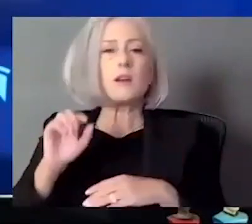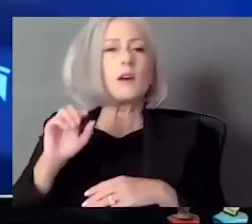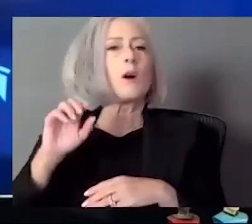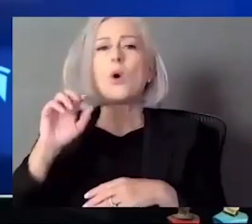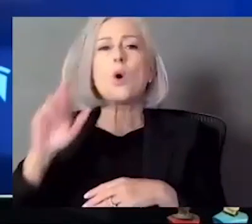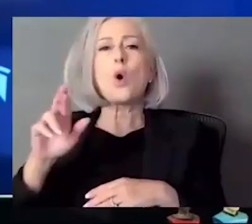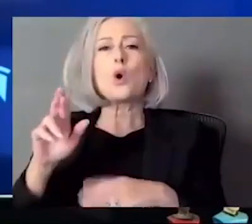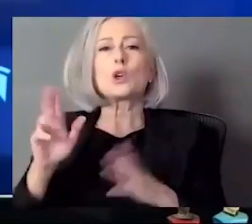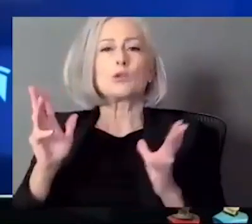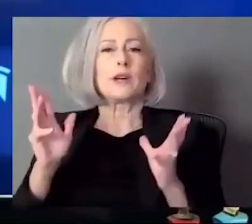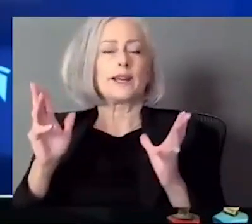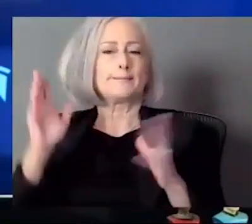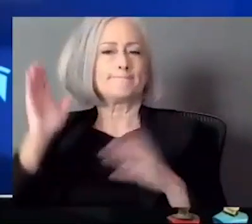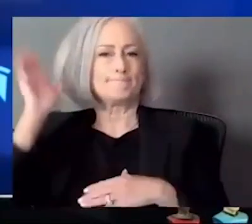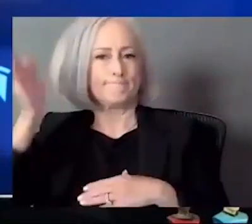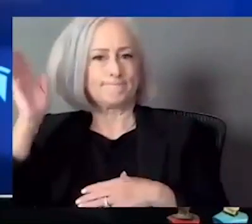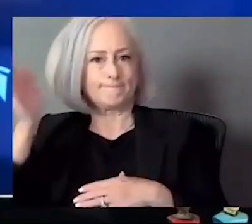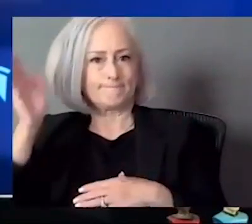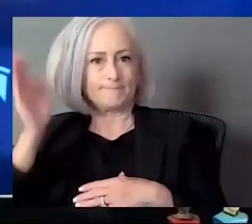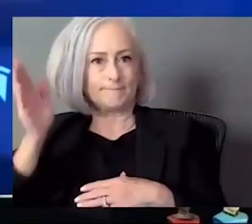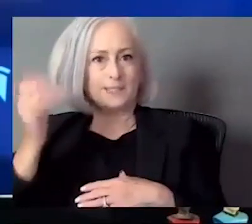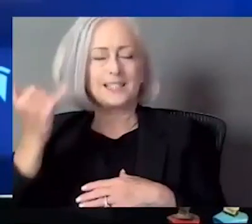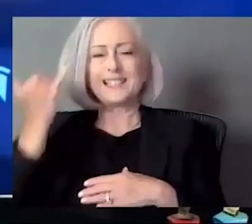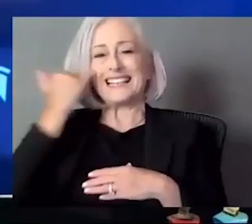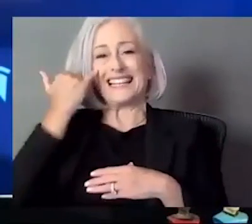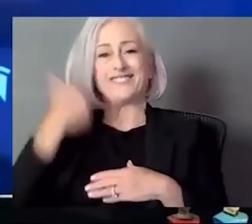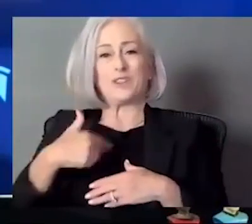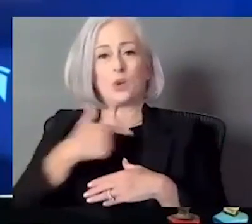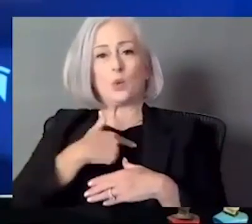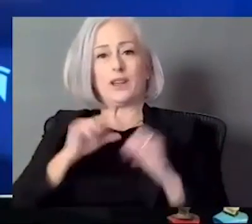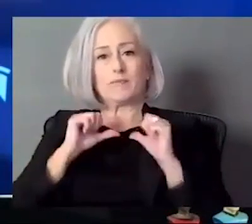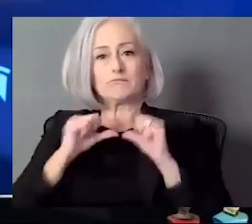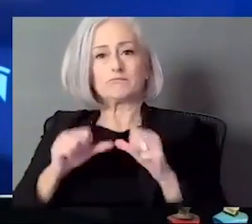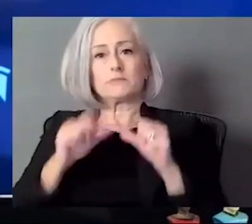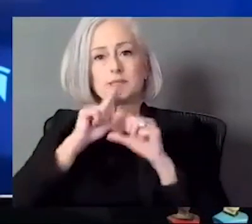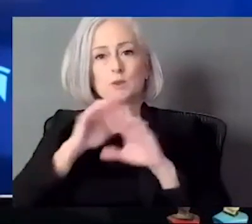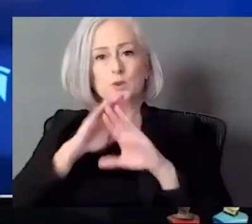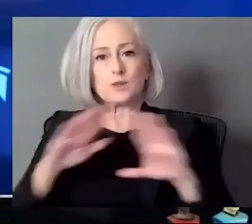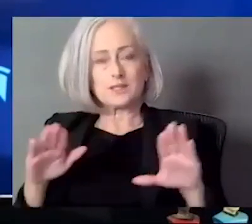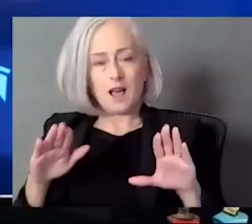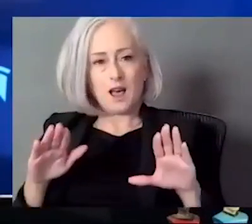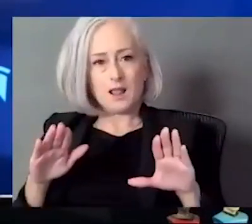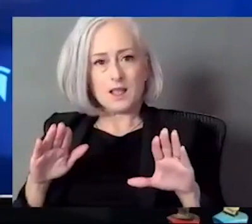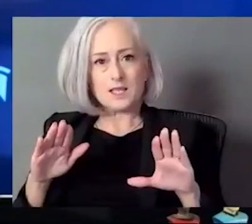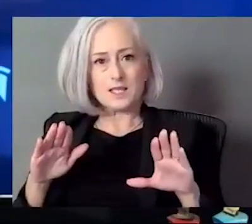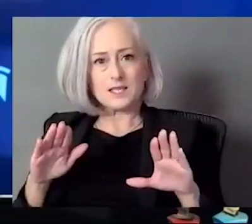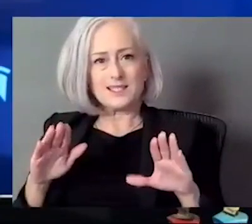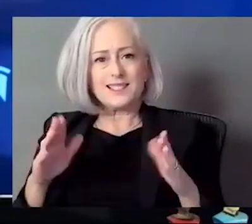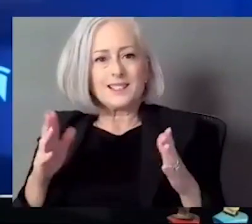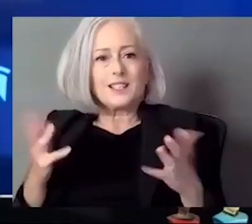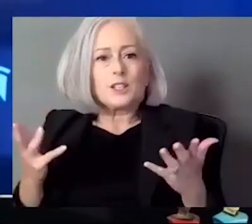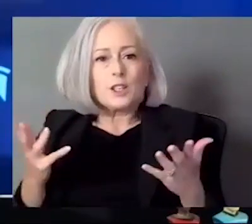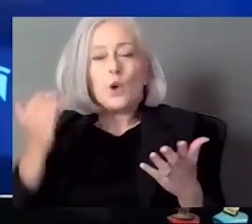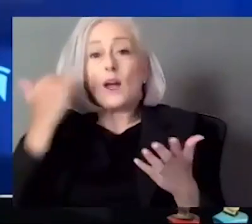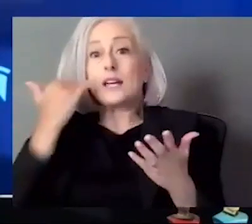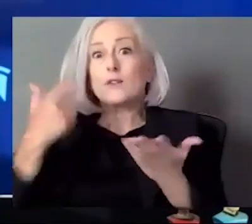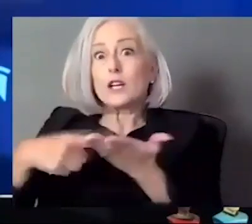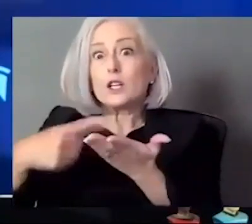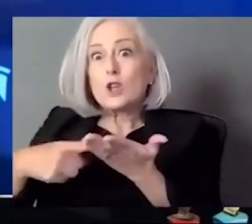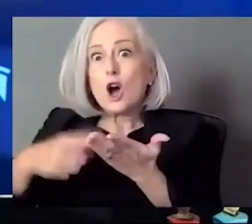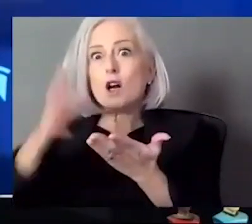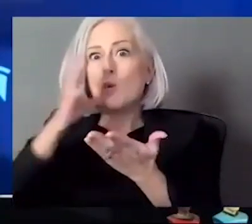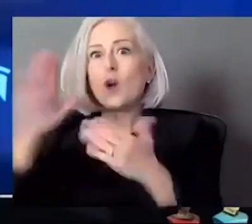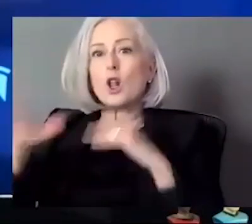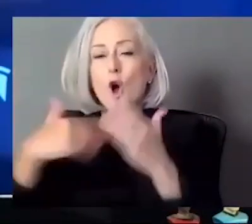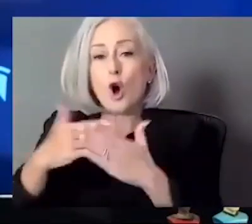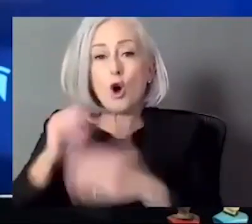talk? And if we stayed silent, because we were concerned, gosh, if we talk about it a lot, are we going to get all the COVID patients? And then we can't take care of all of our